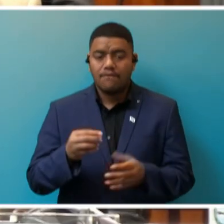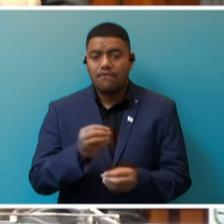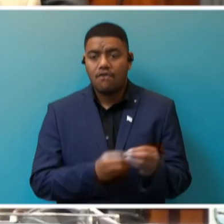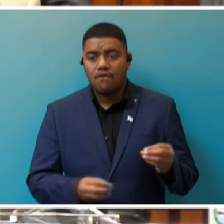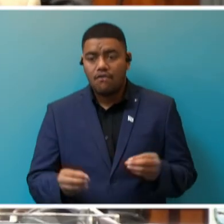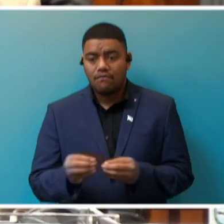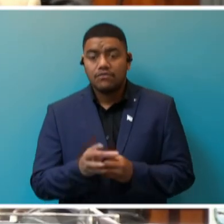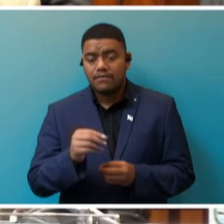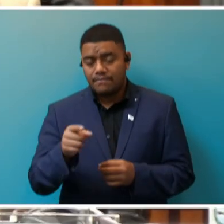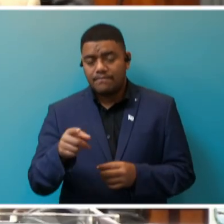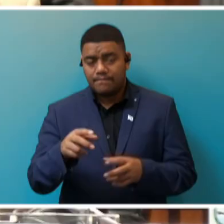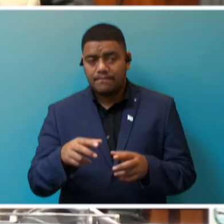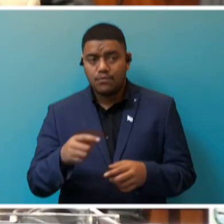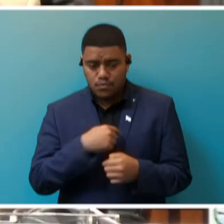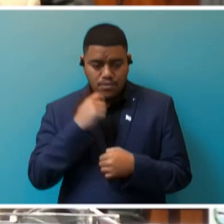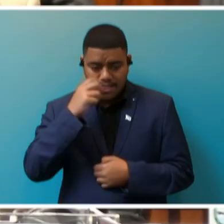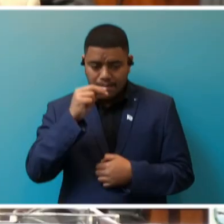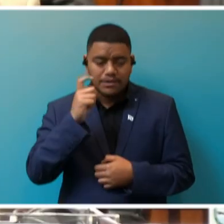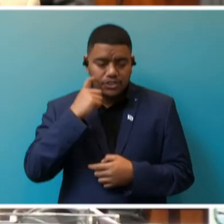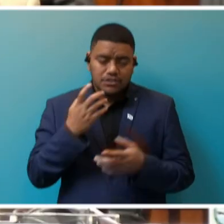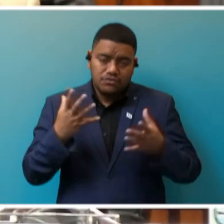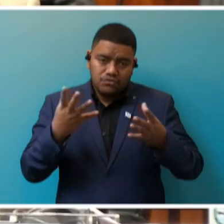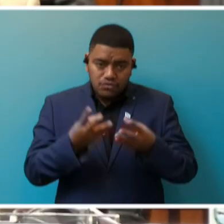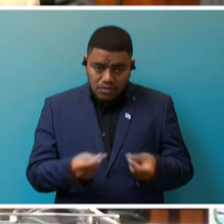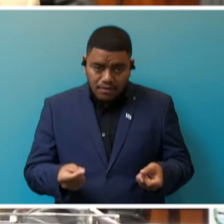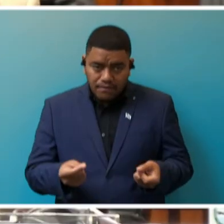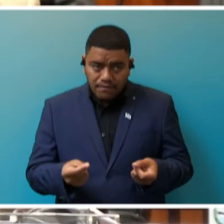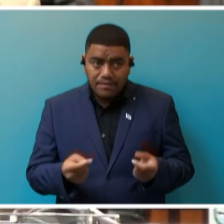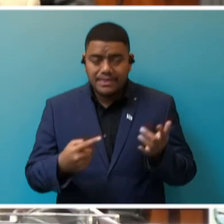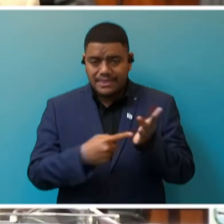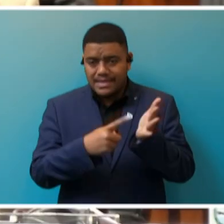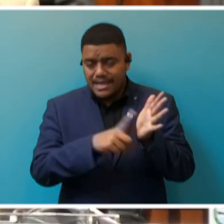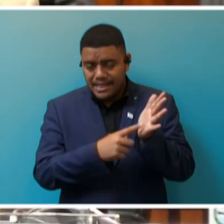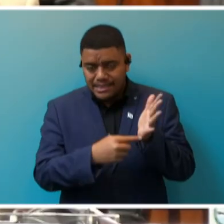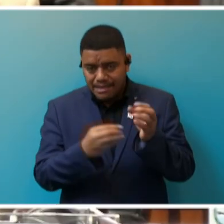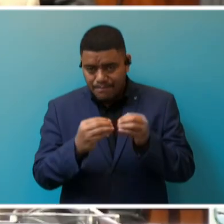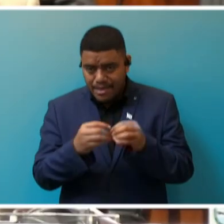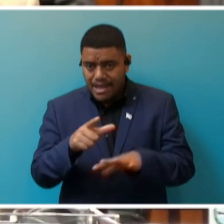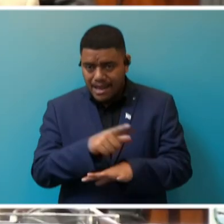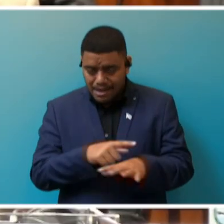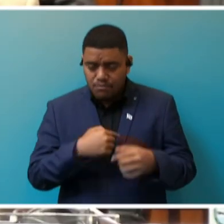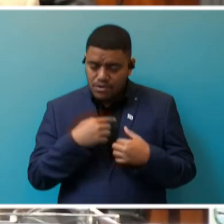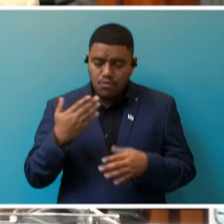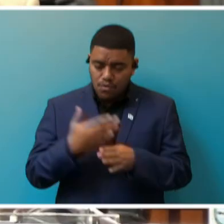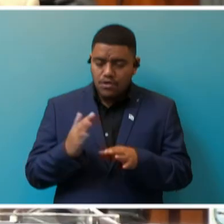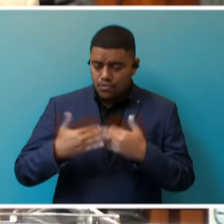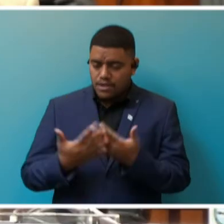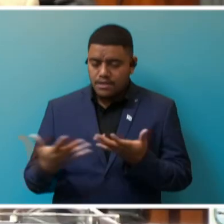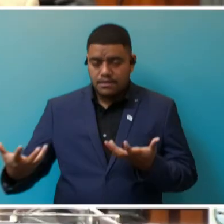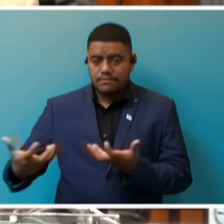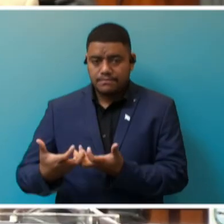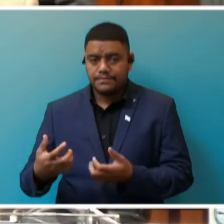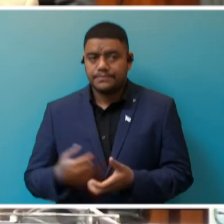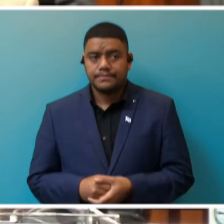Veteran Vanua, we will be able to overcome that. TLTB, of course, we are working with TLTB, and we would